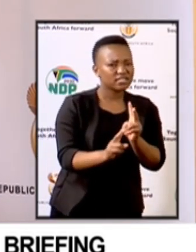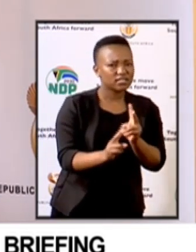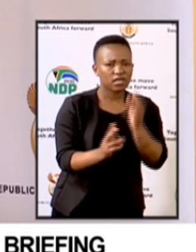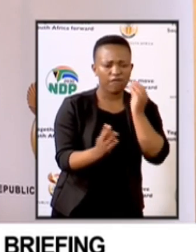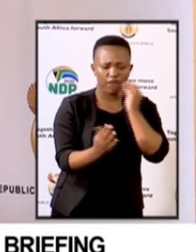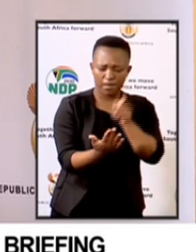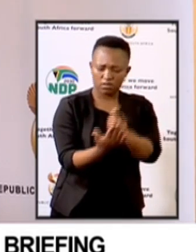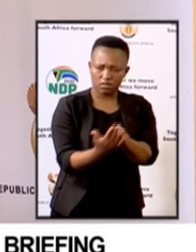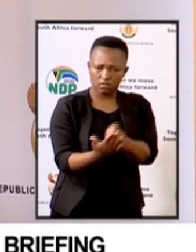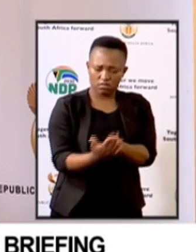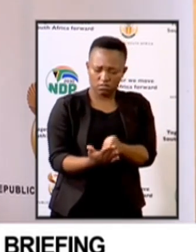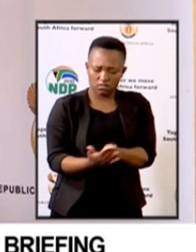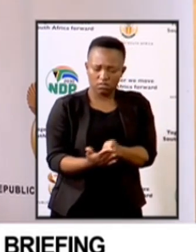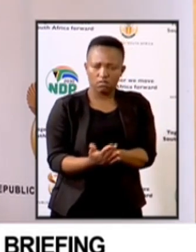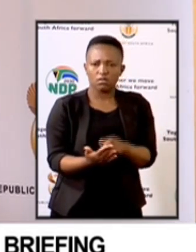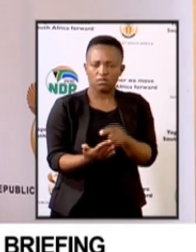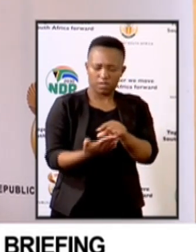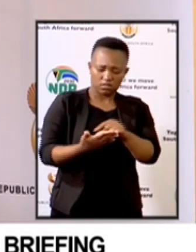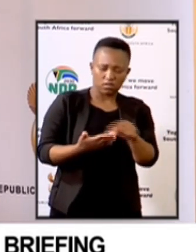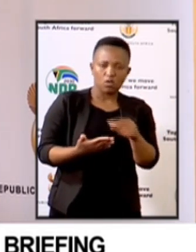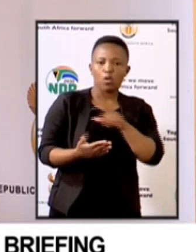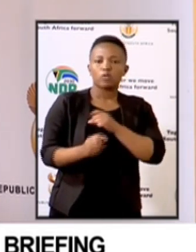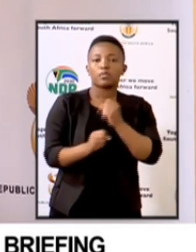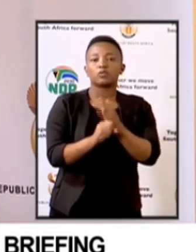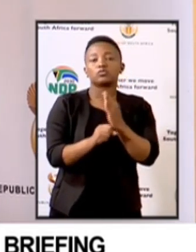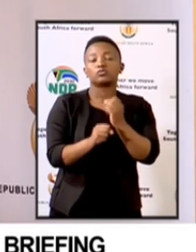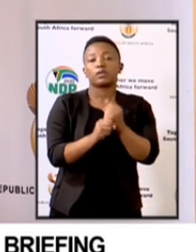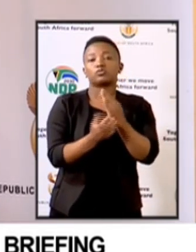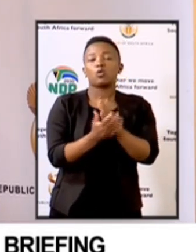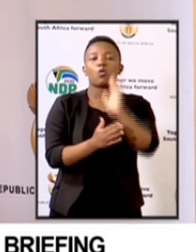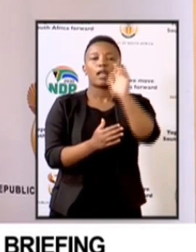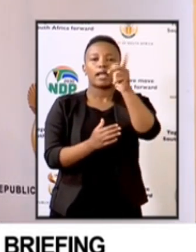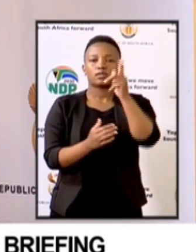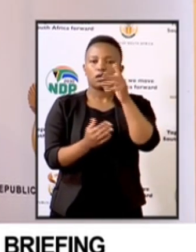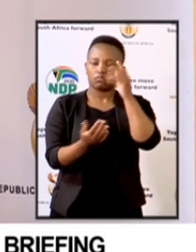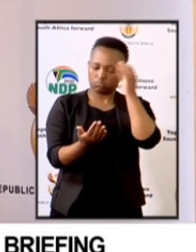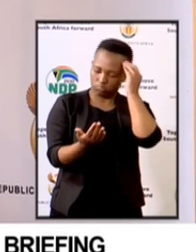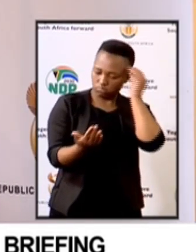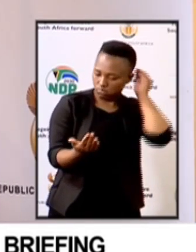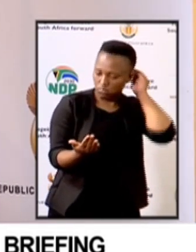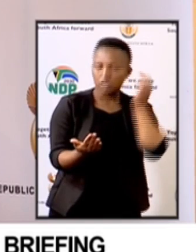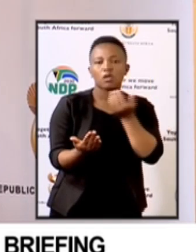be recorded for track and trace purposes